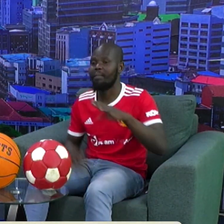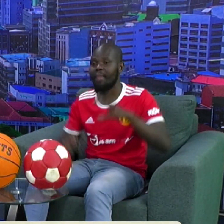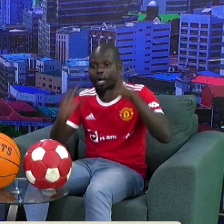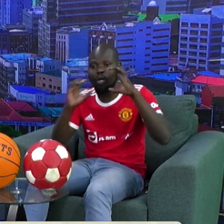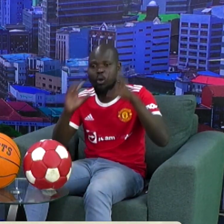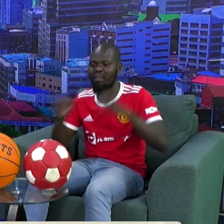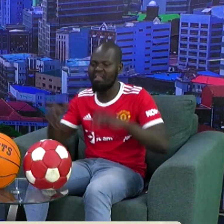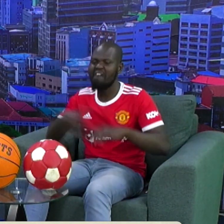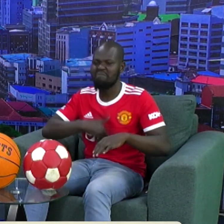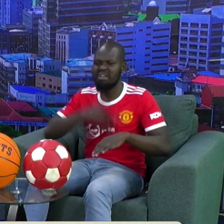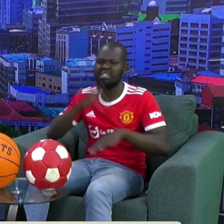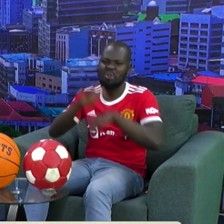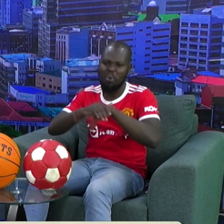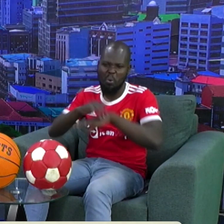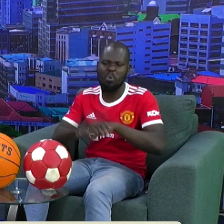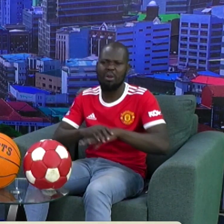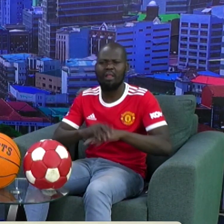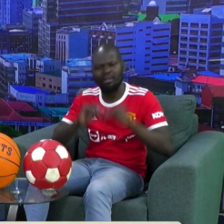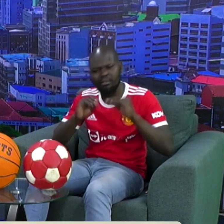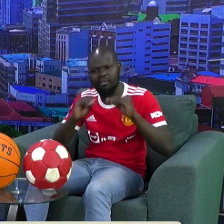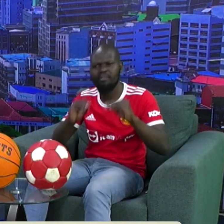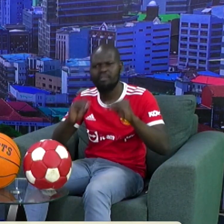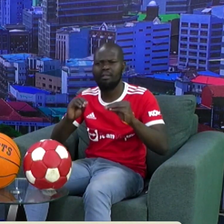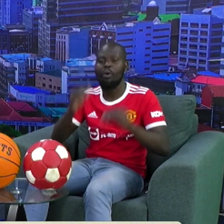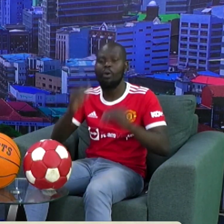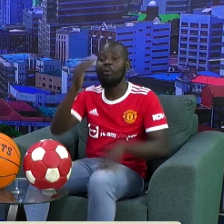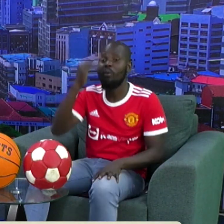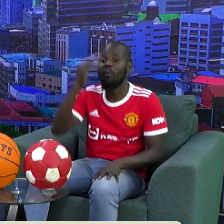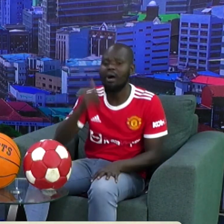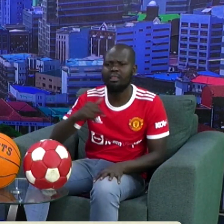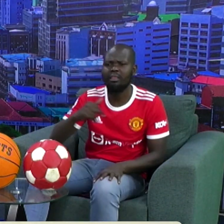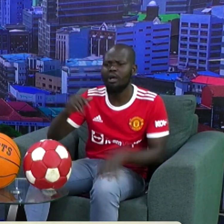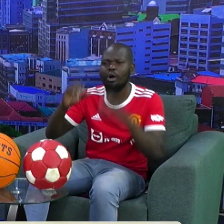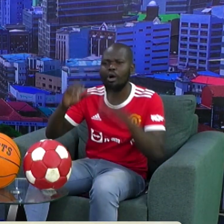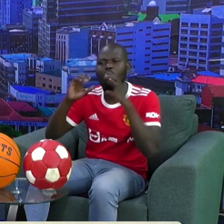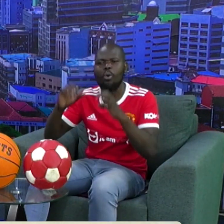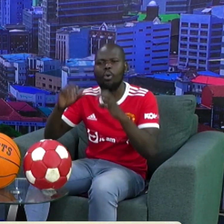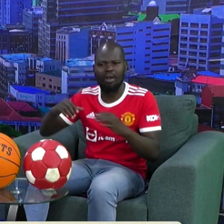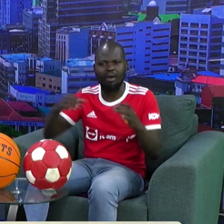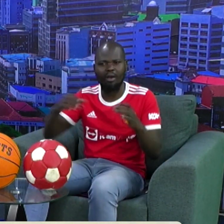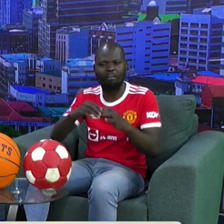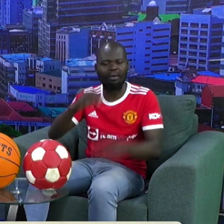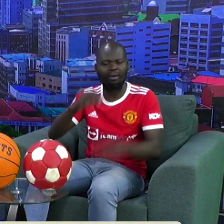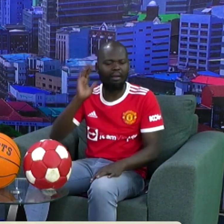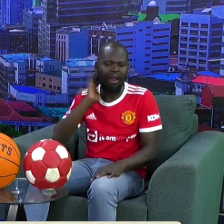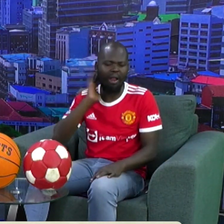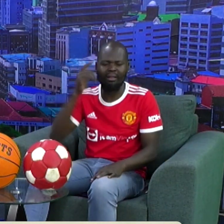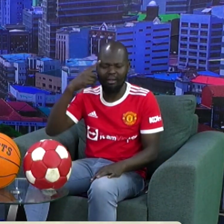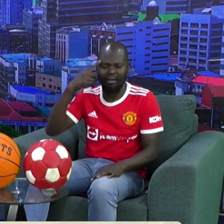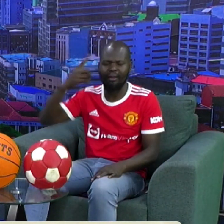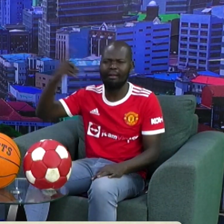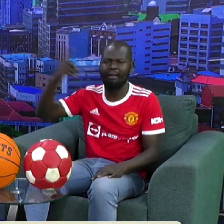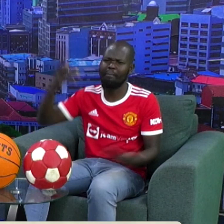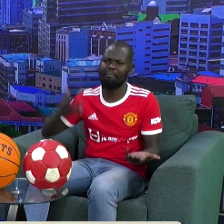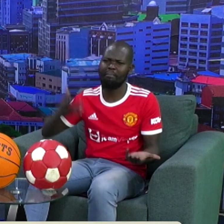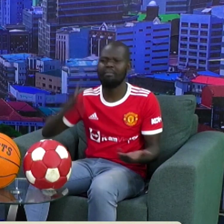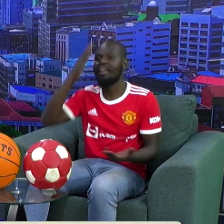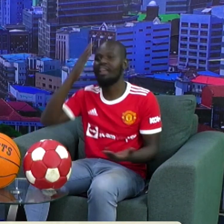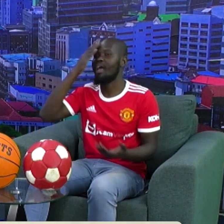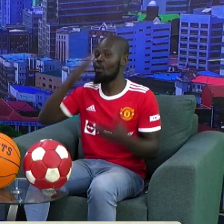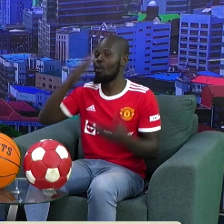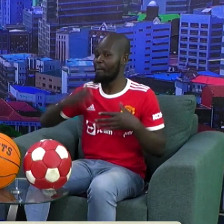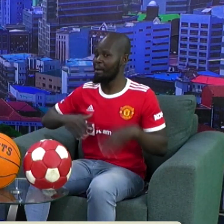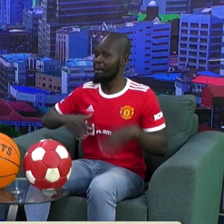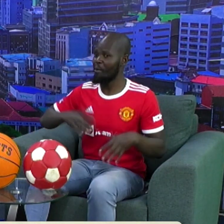cooperation. The four is really good. Right. The coach is really good, and he's really gelling with the players.